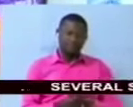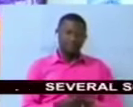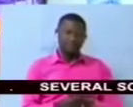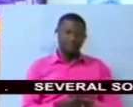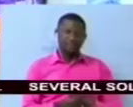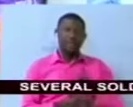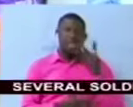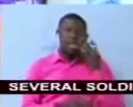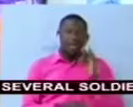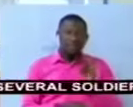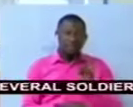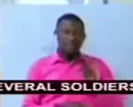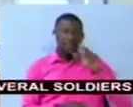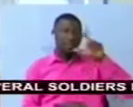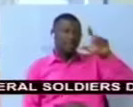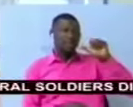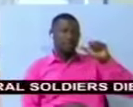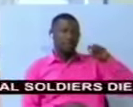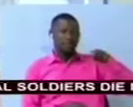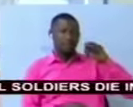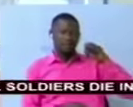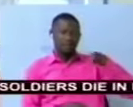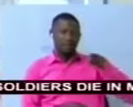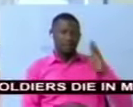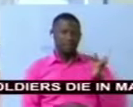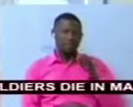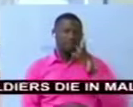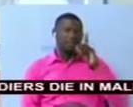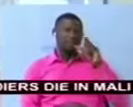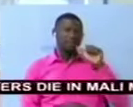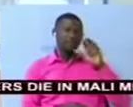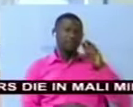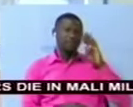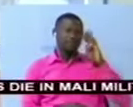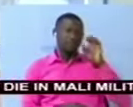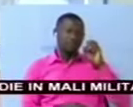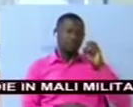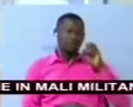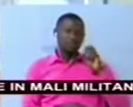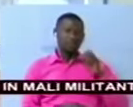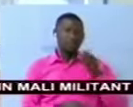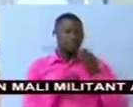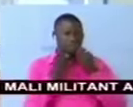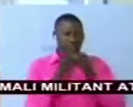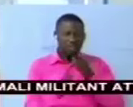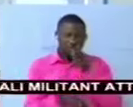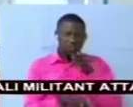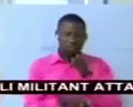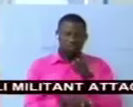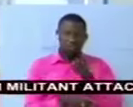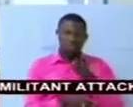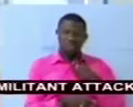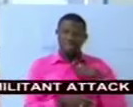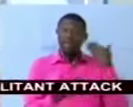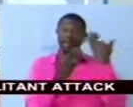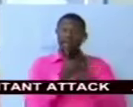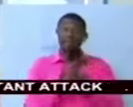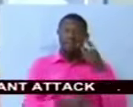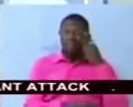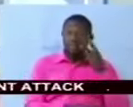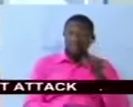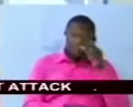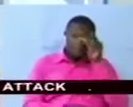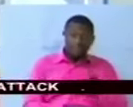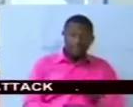Lamin Dabo says to you, that he's never seen somebody being tortured at the NIA and that he